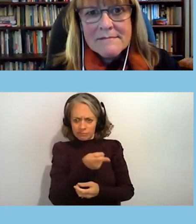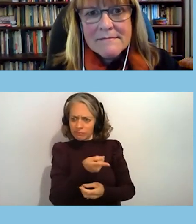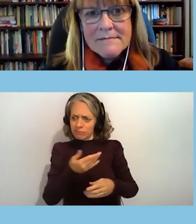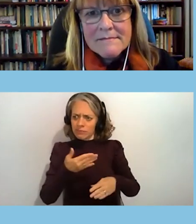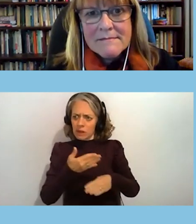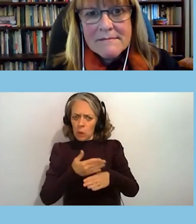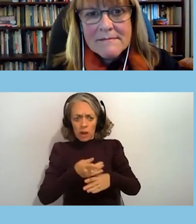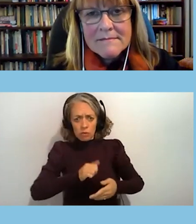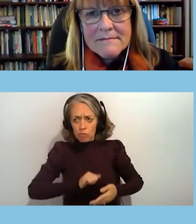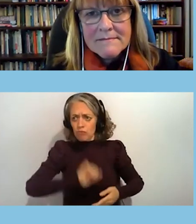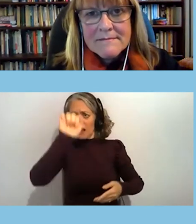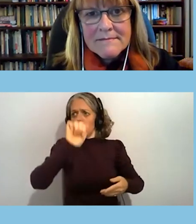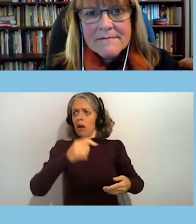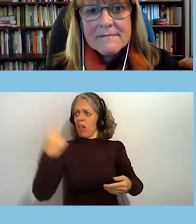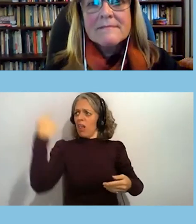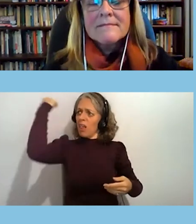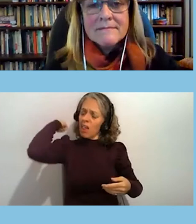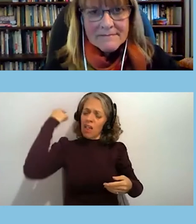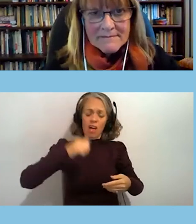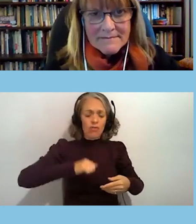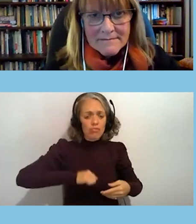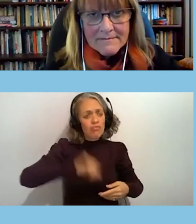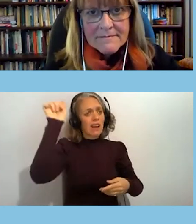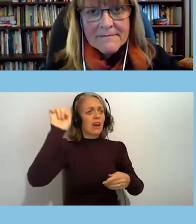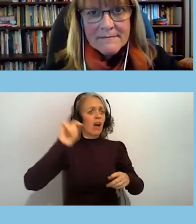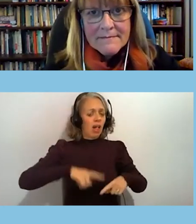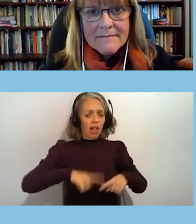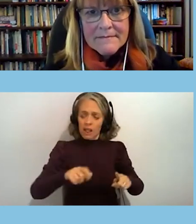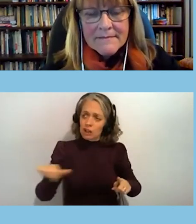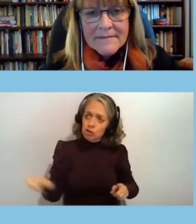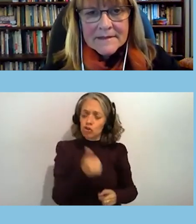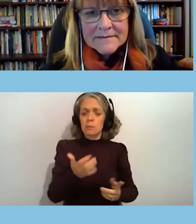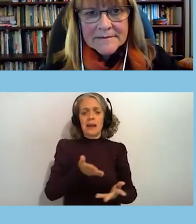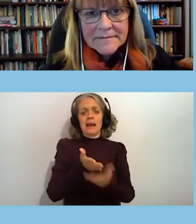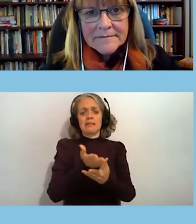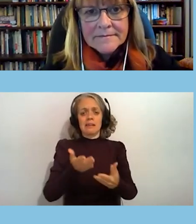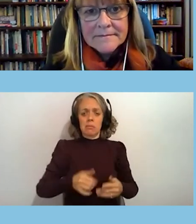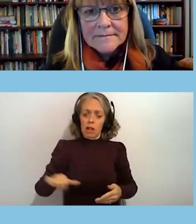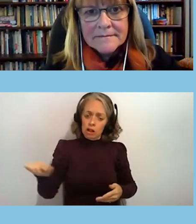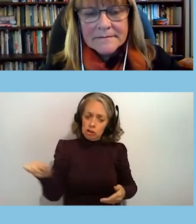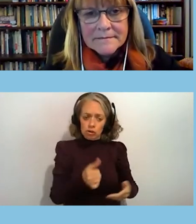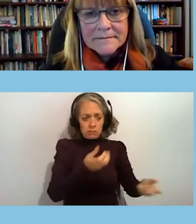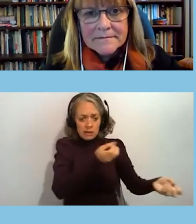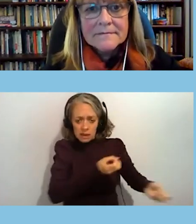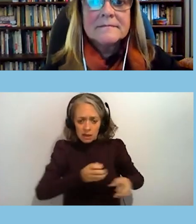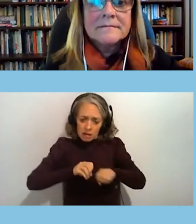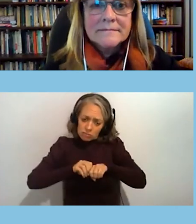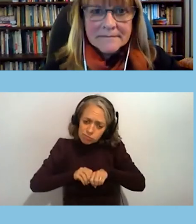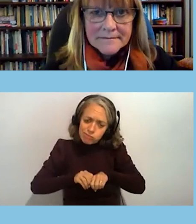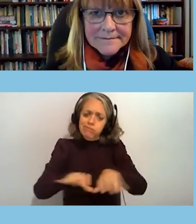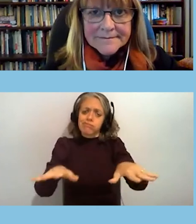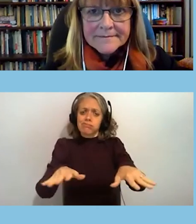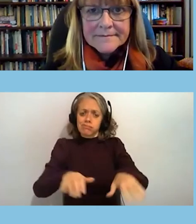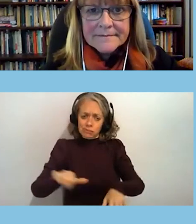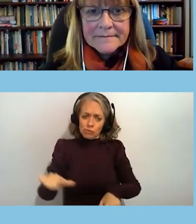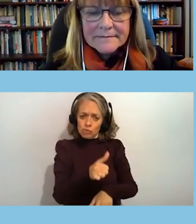of radical from the start. They were deliberately meant to be accessible. They were meant to be relayed kind of in the broadest possible way,